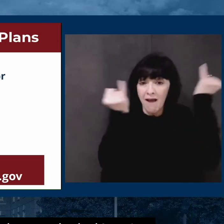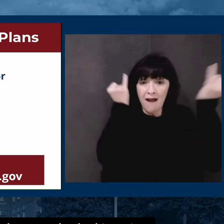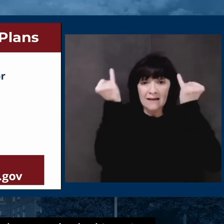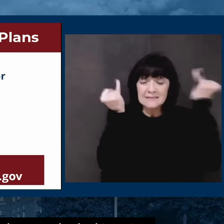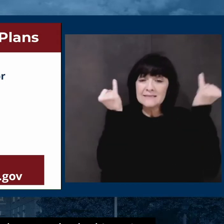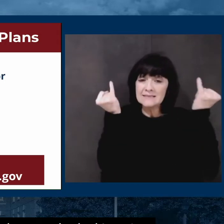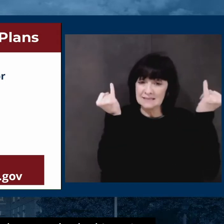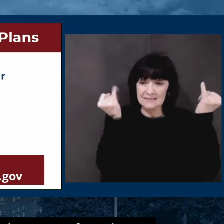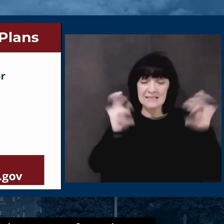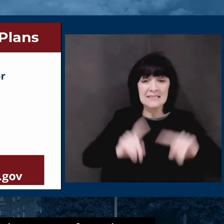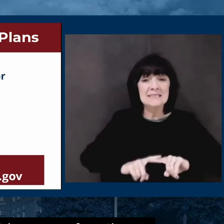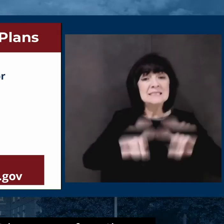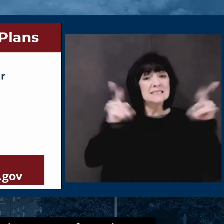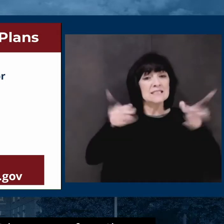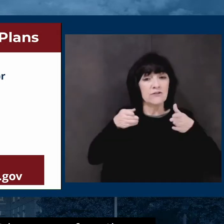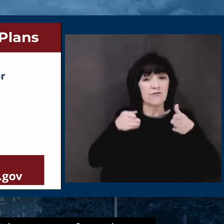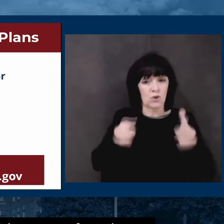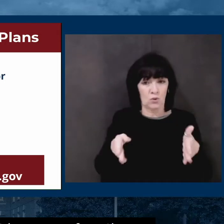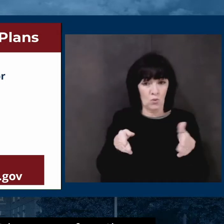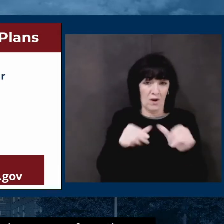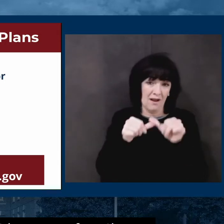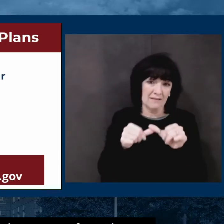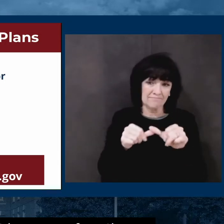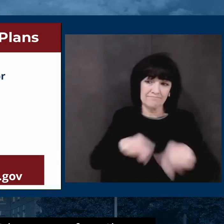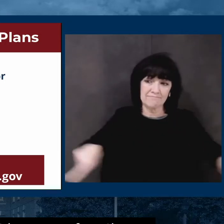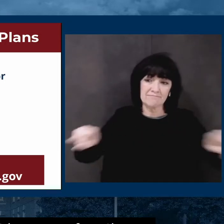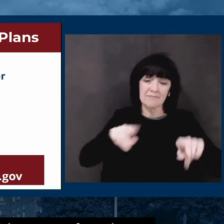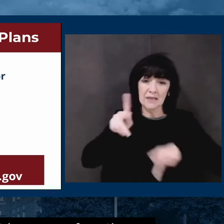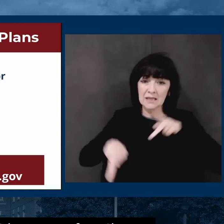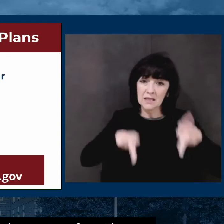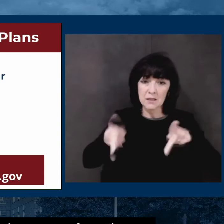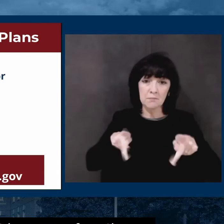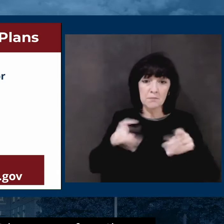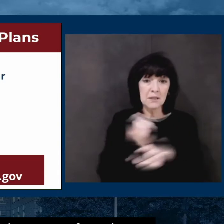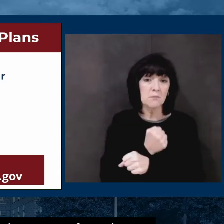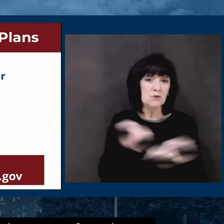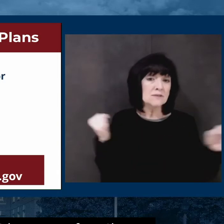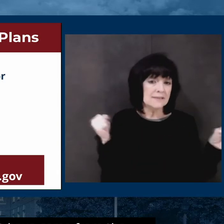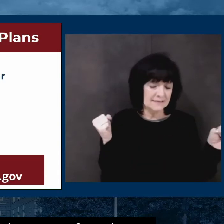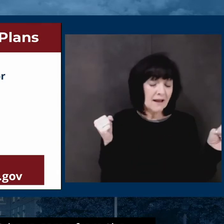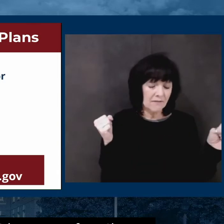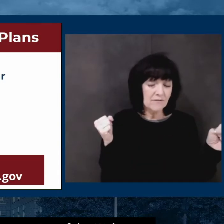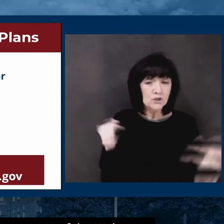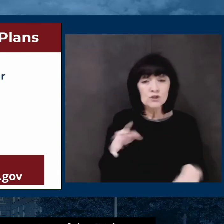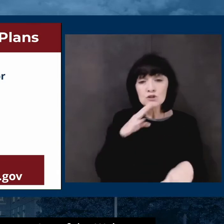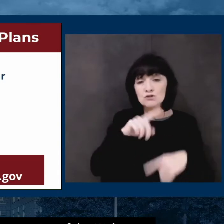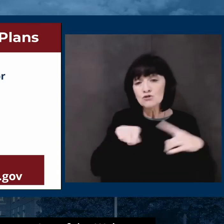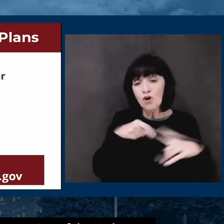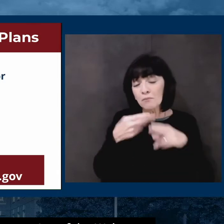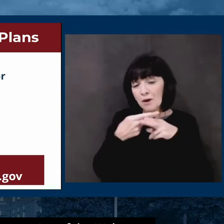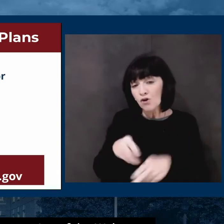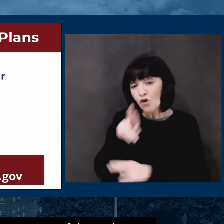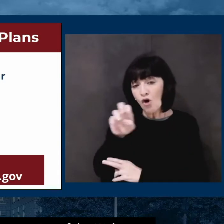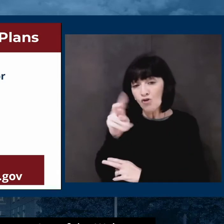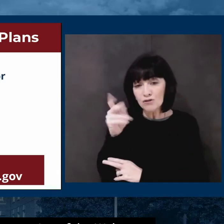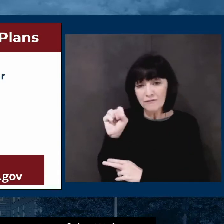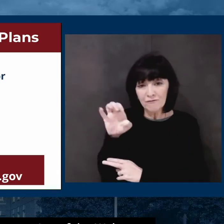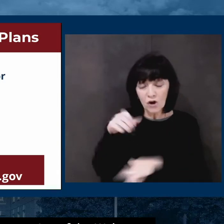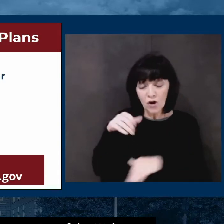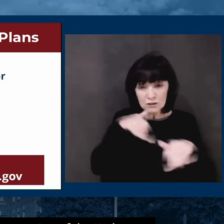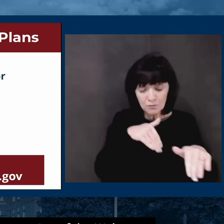to do some holiday events safely. So we're looking more at things like reverse parades or drive-in tree lightings or,